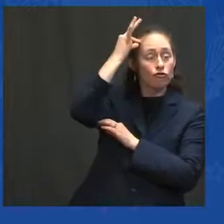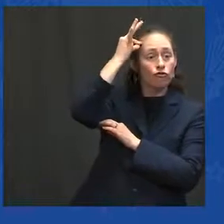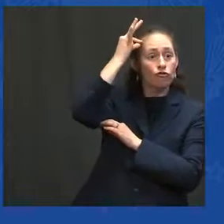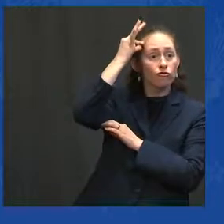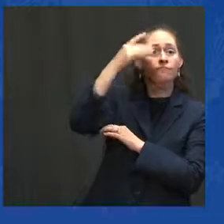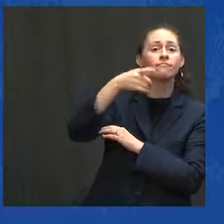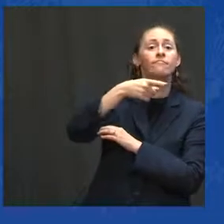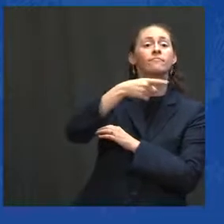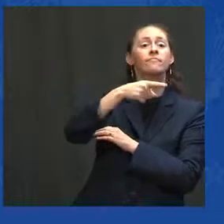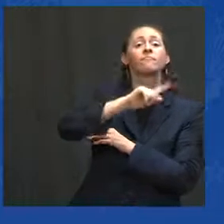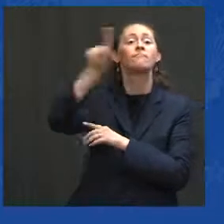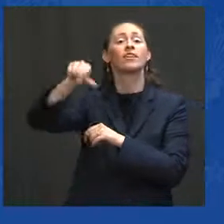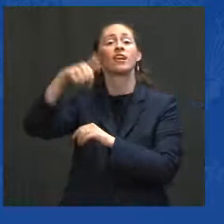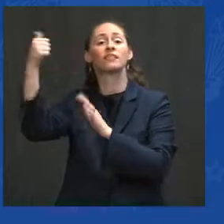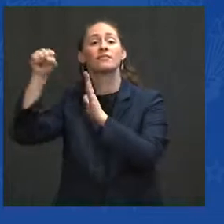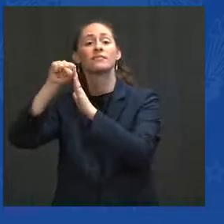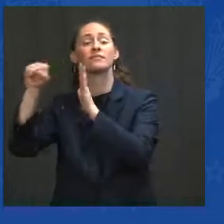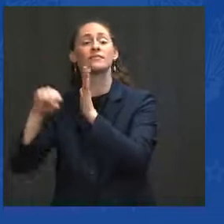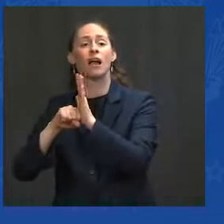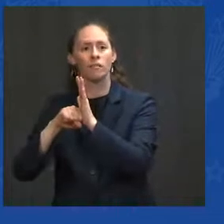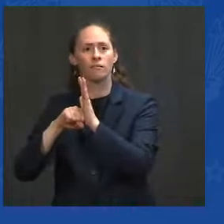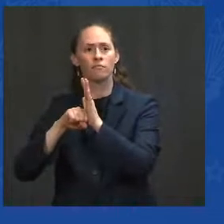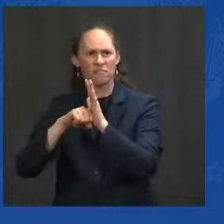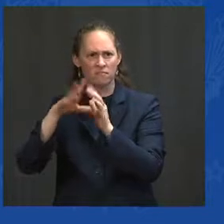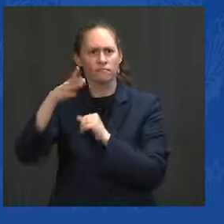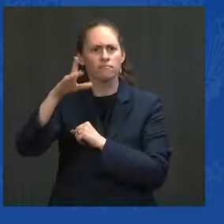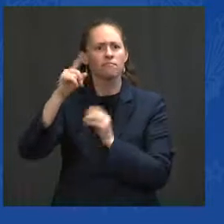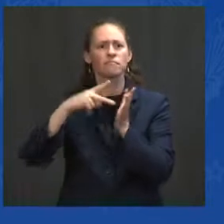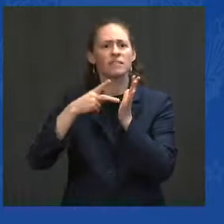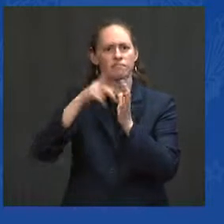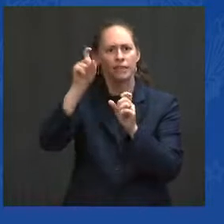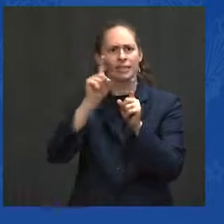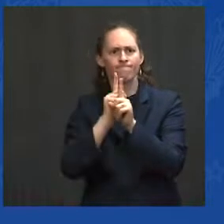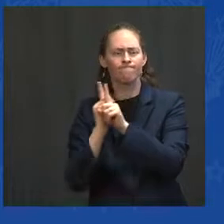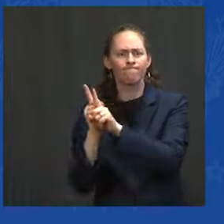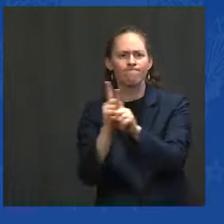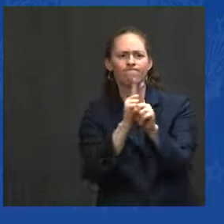for a long, long time. What's that all about?